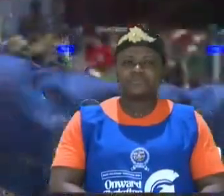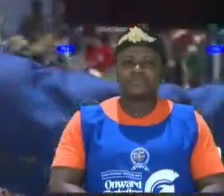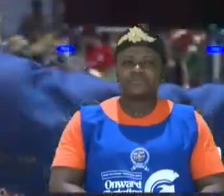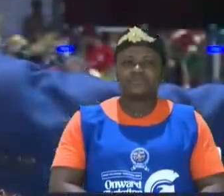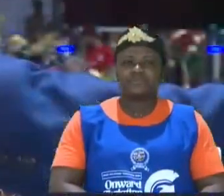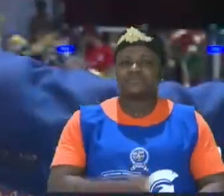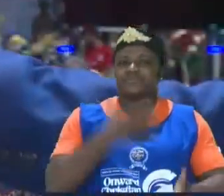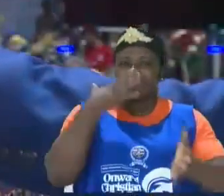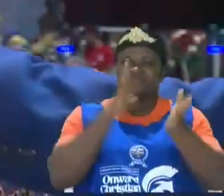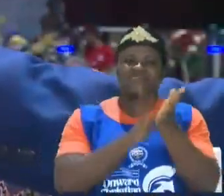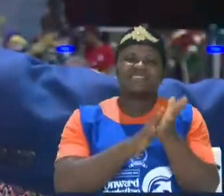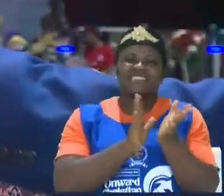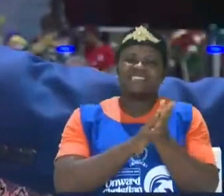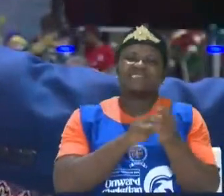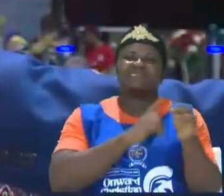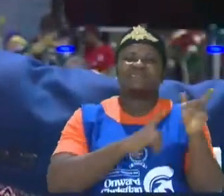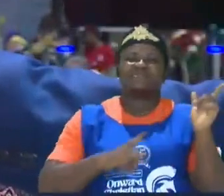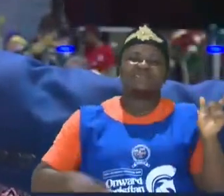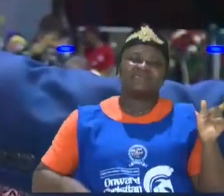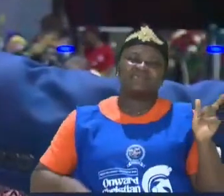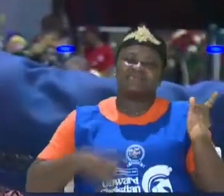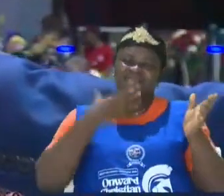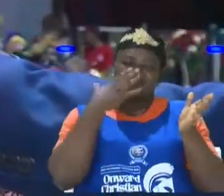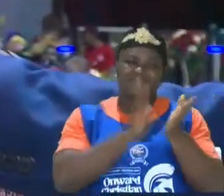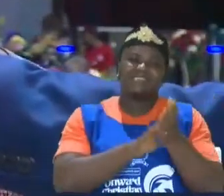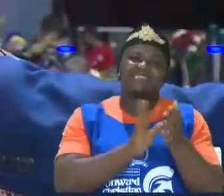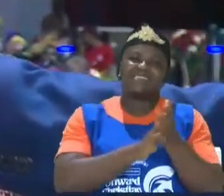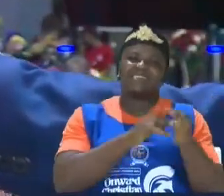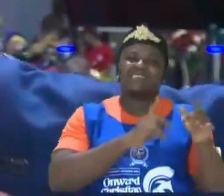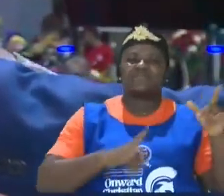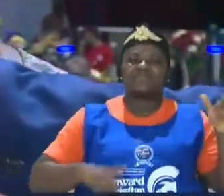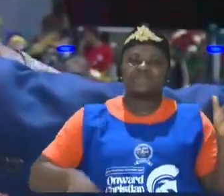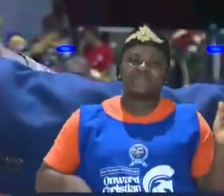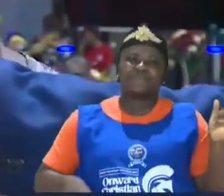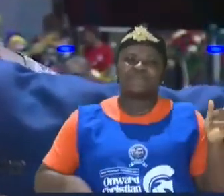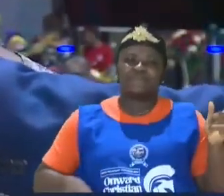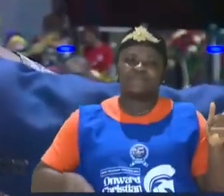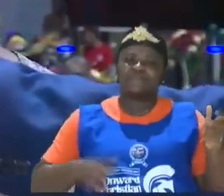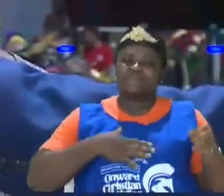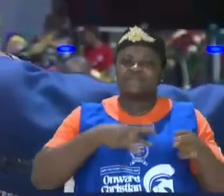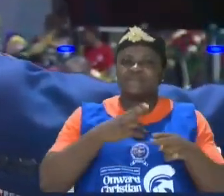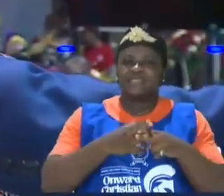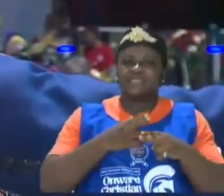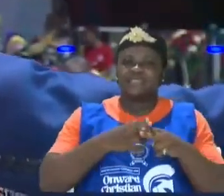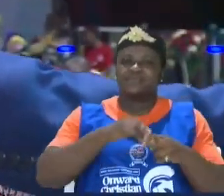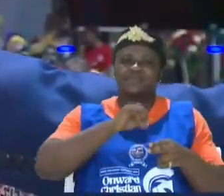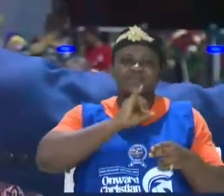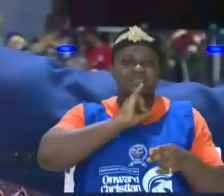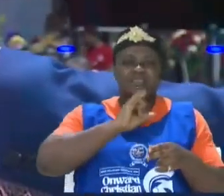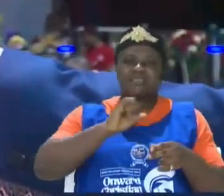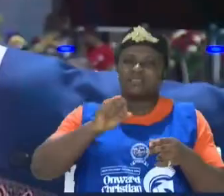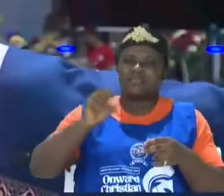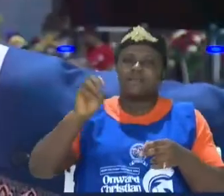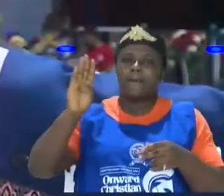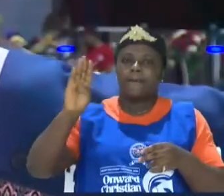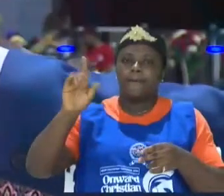Praise the Lord. Praise the Lord. My name is Miss Blossom from